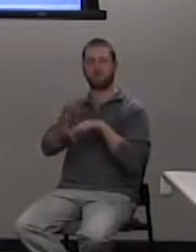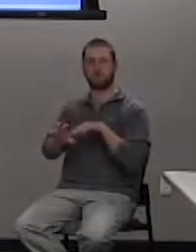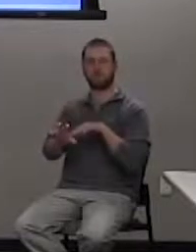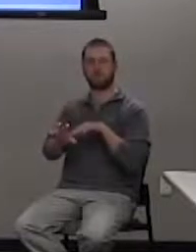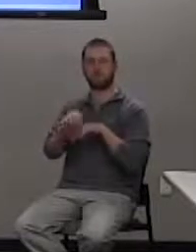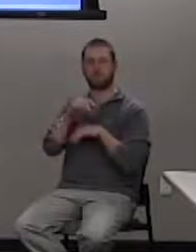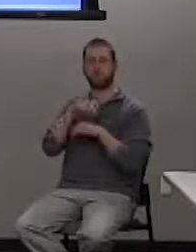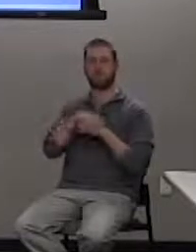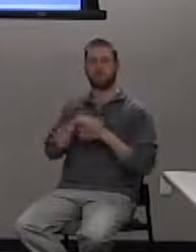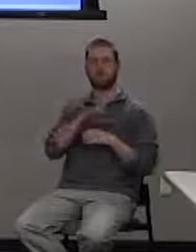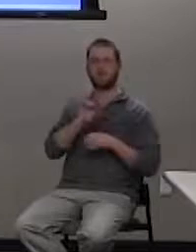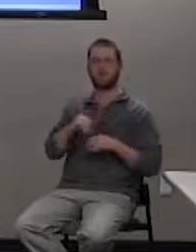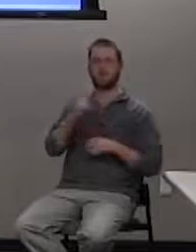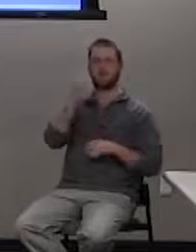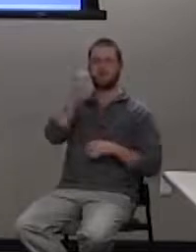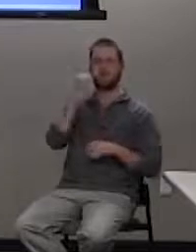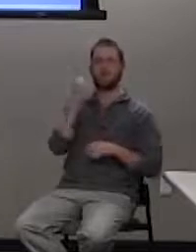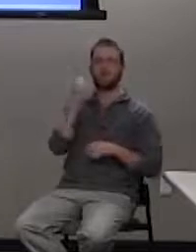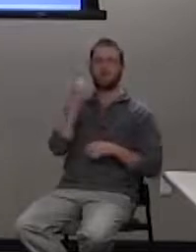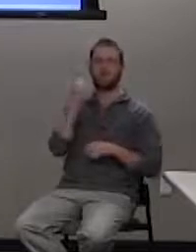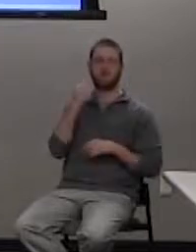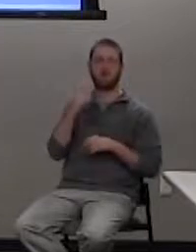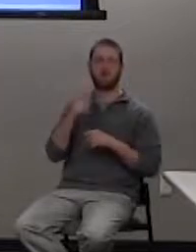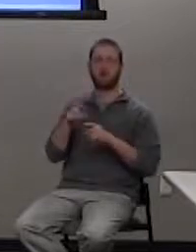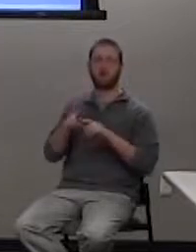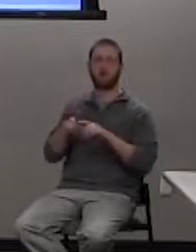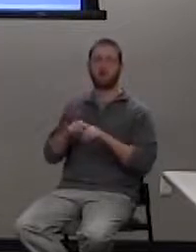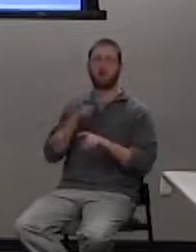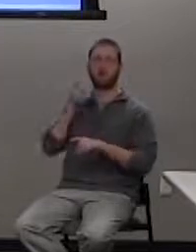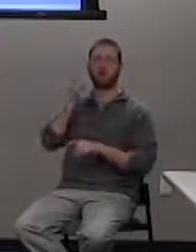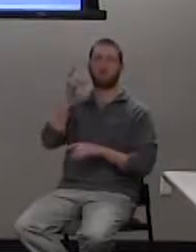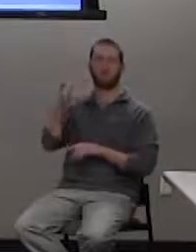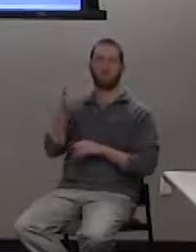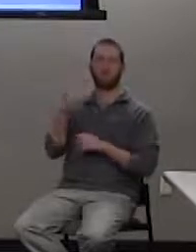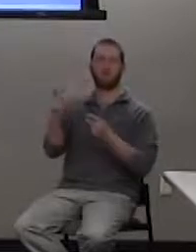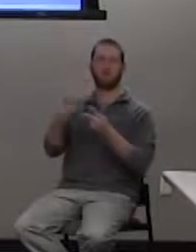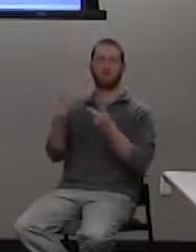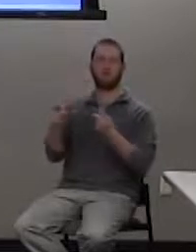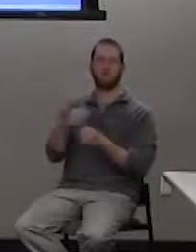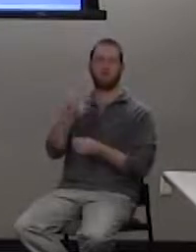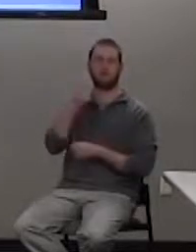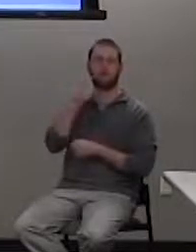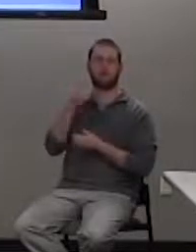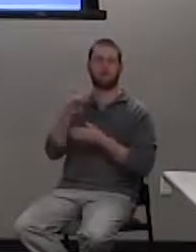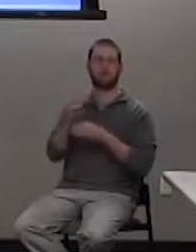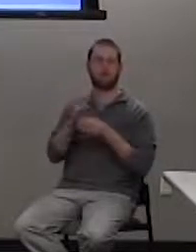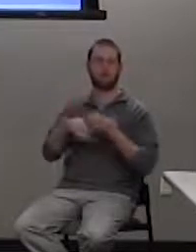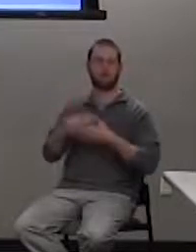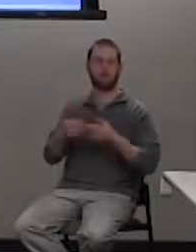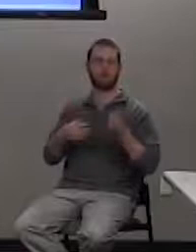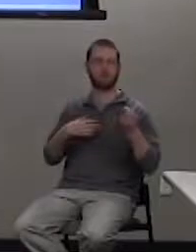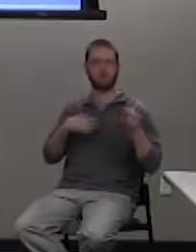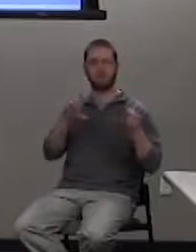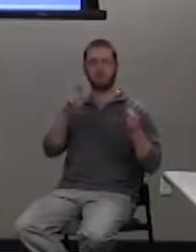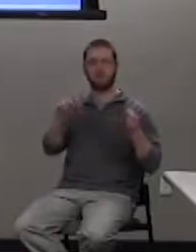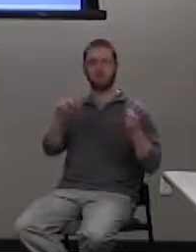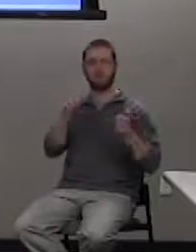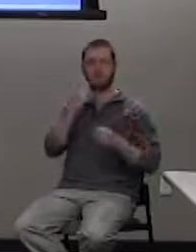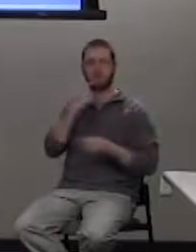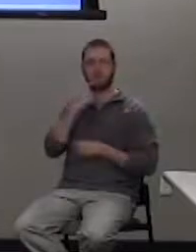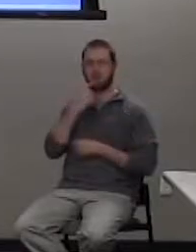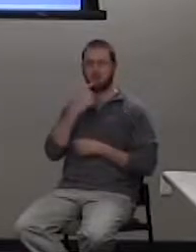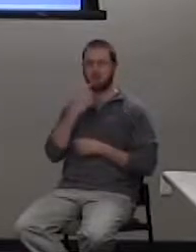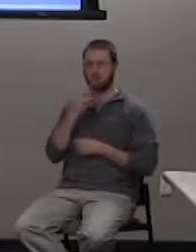than if it's just a long-distance corporate decision-making process. And to follow up with